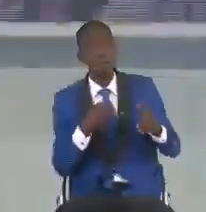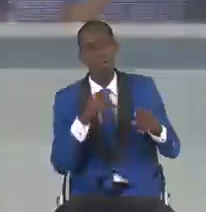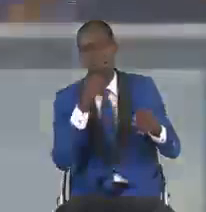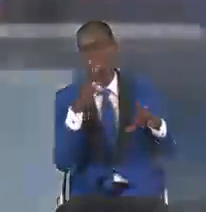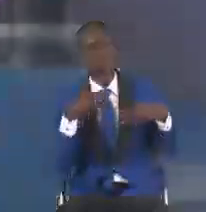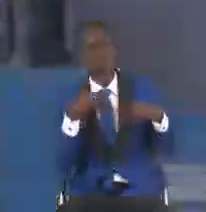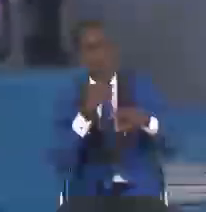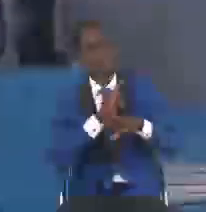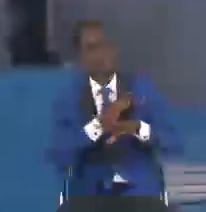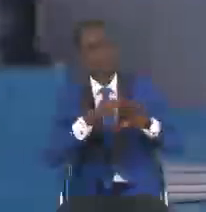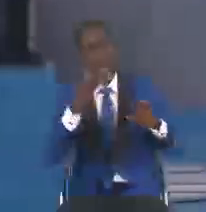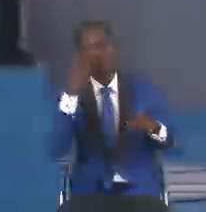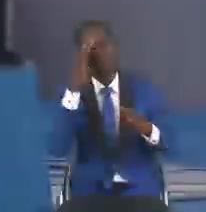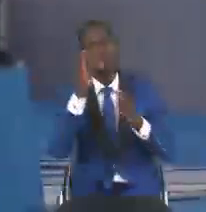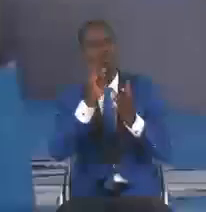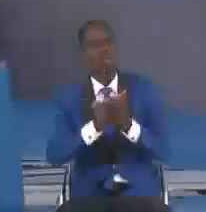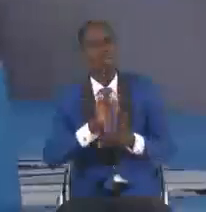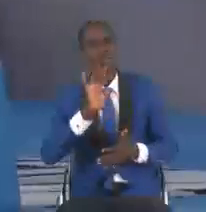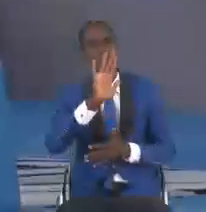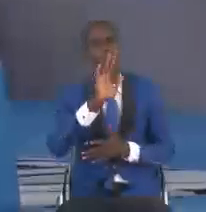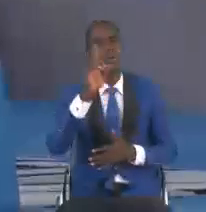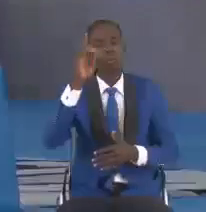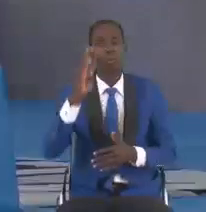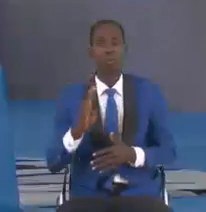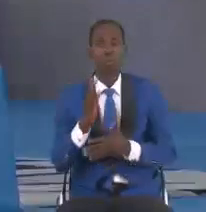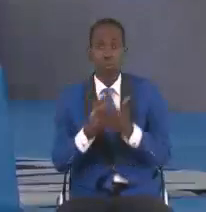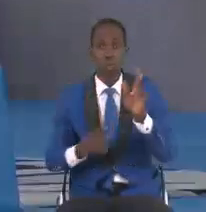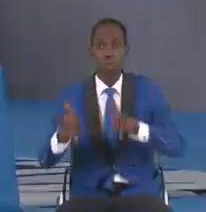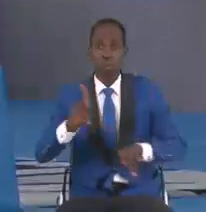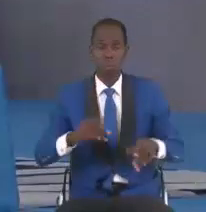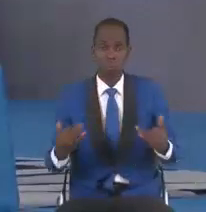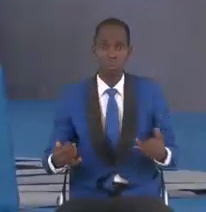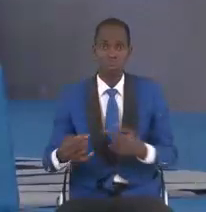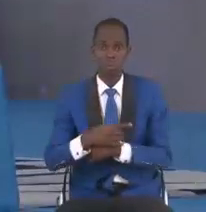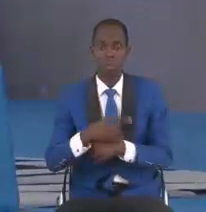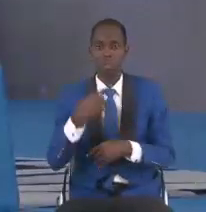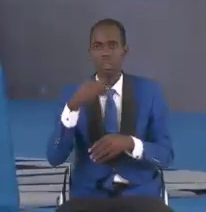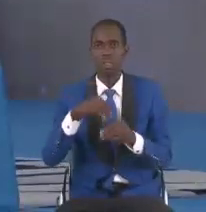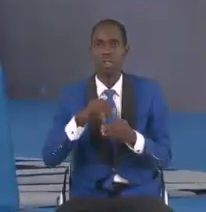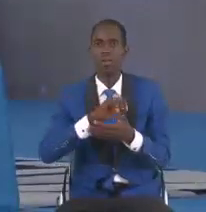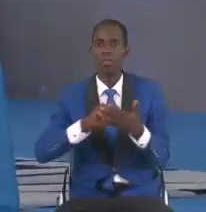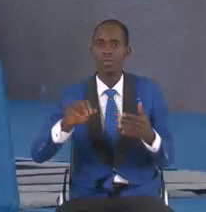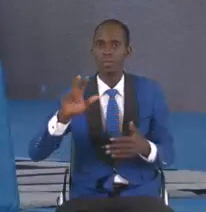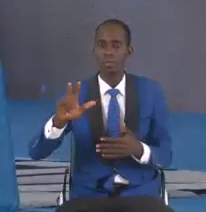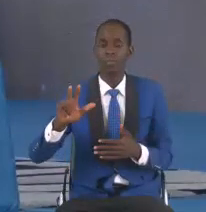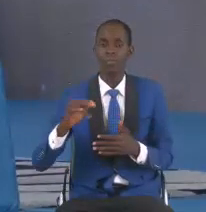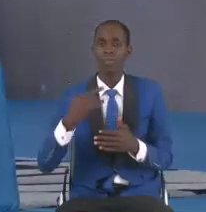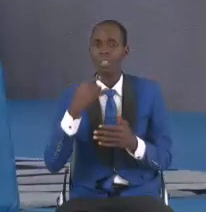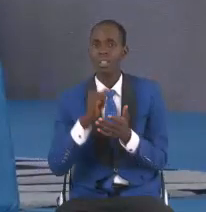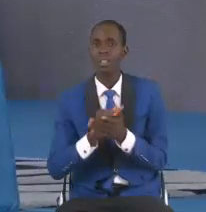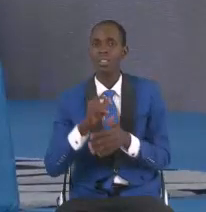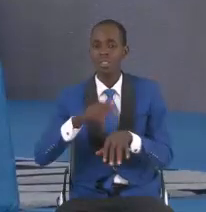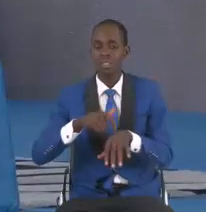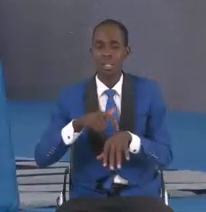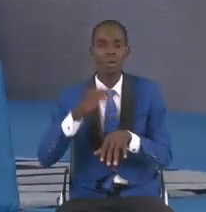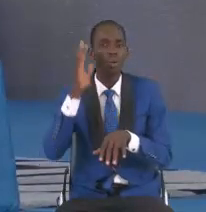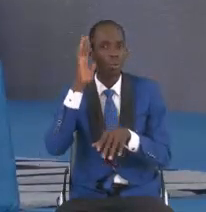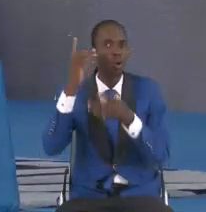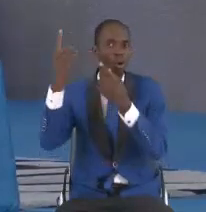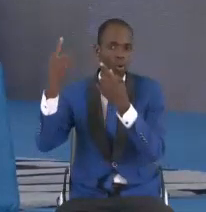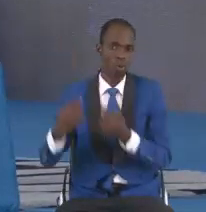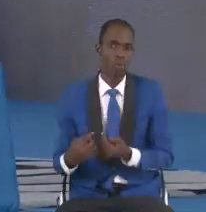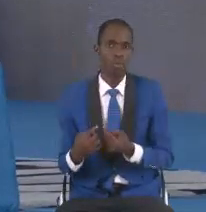today who hear the word, and it says in verse 3, it says the time will come when they will